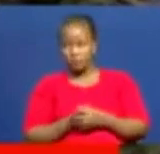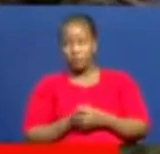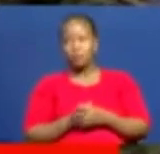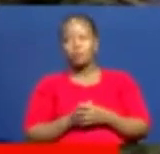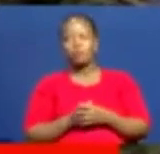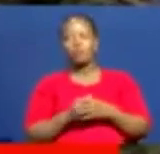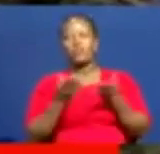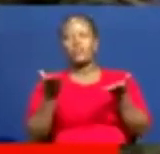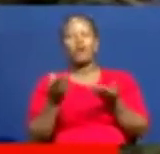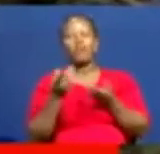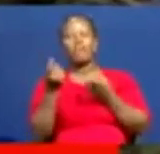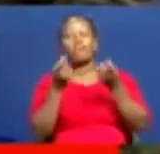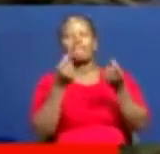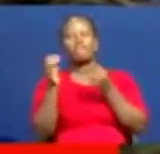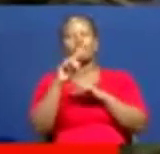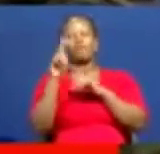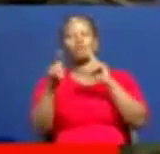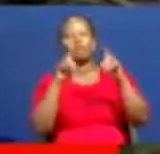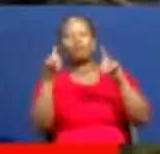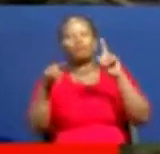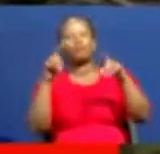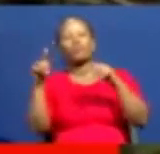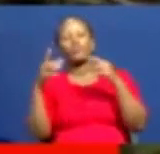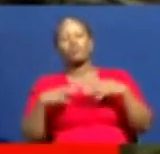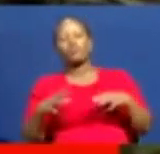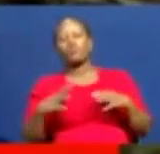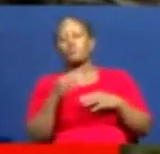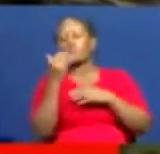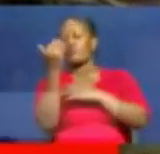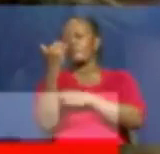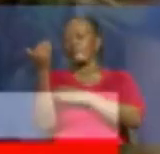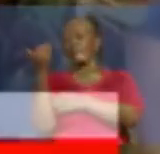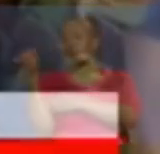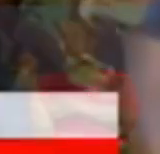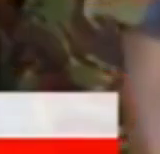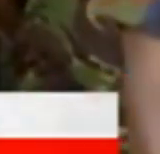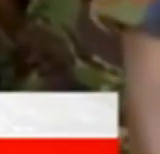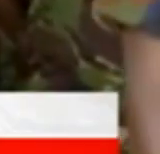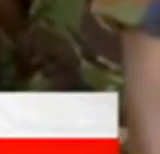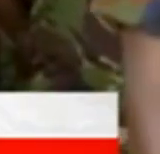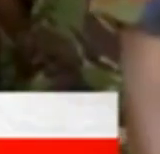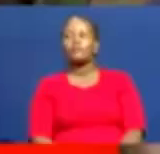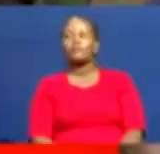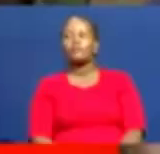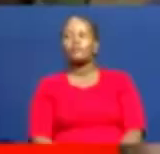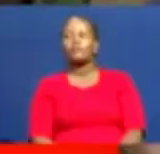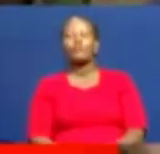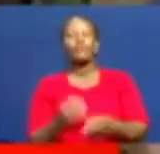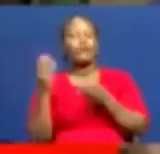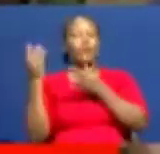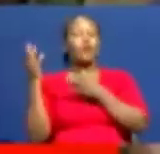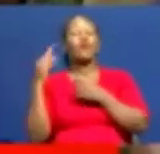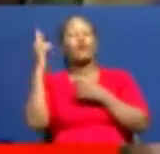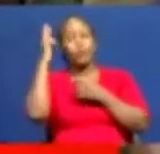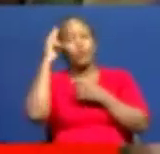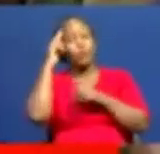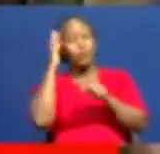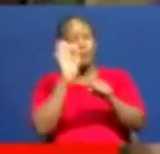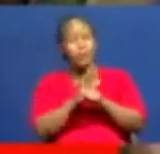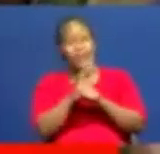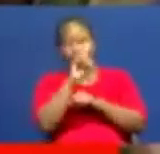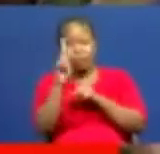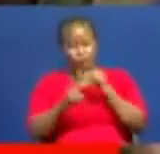I will take a few questions for the people who have a few questions to ask. Oh, I hope I remember all the questions.